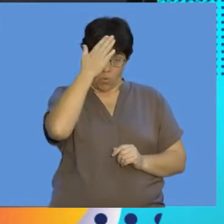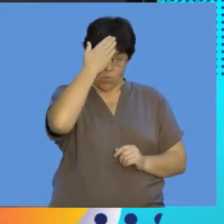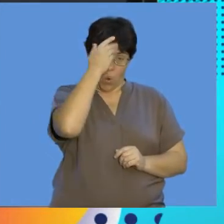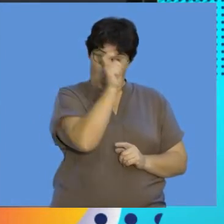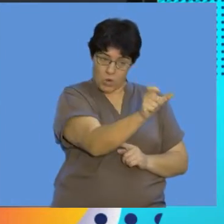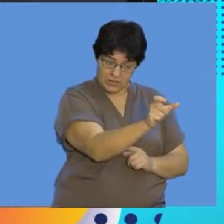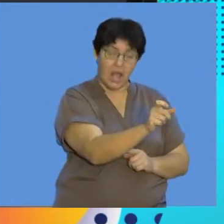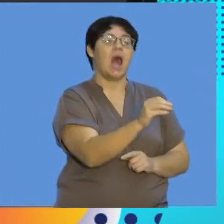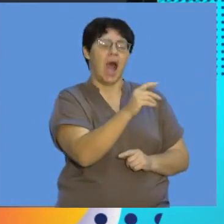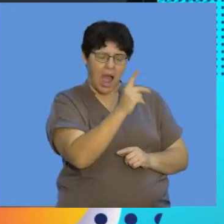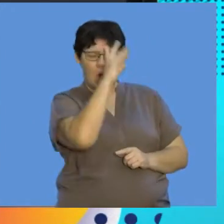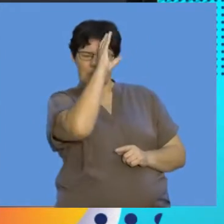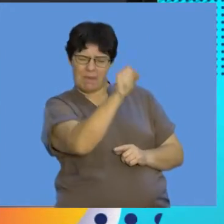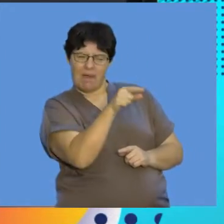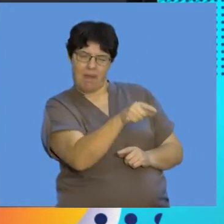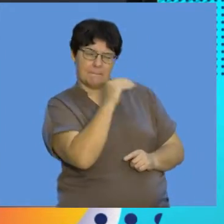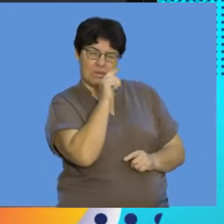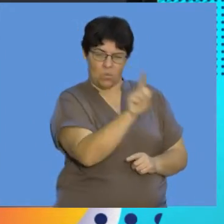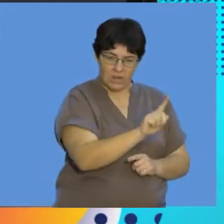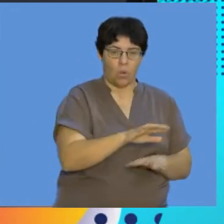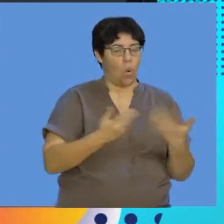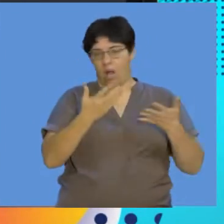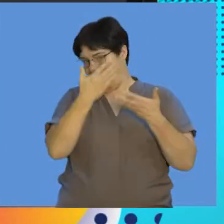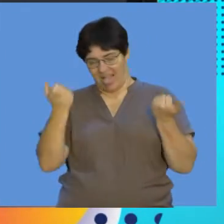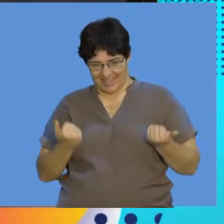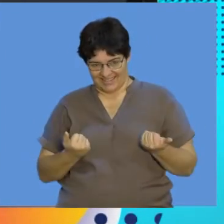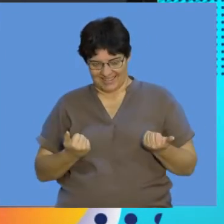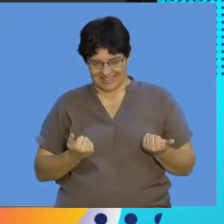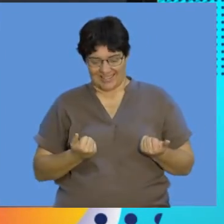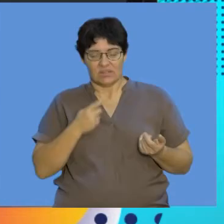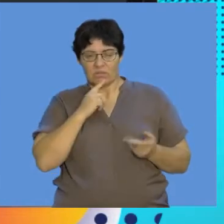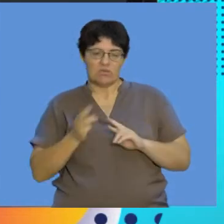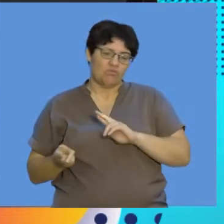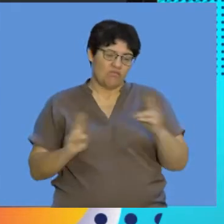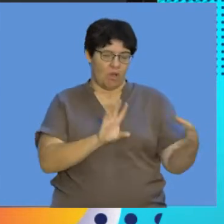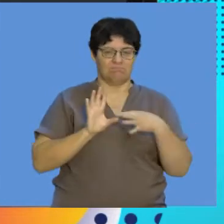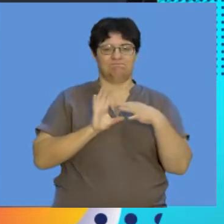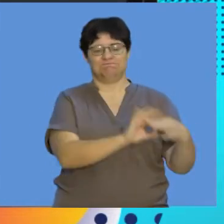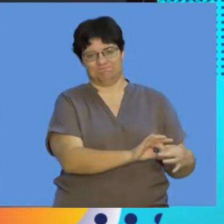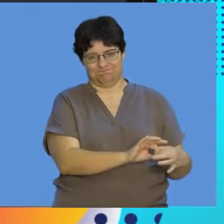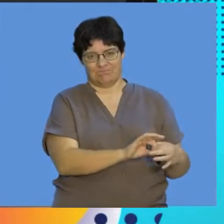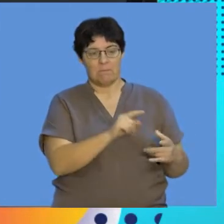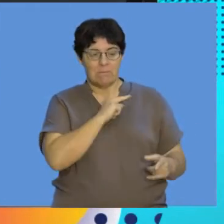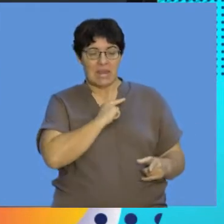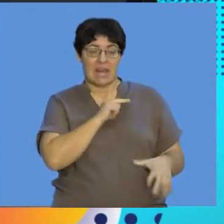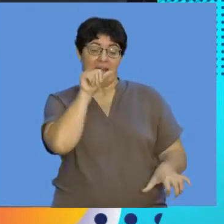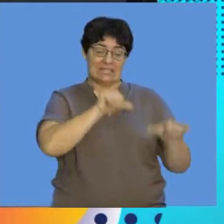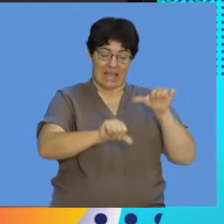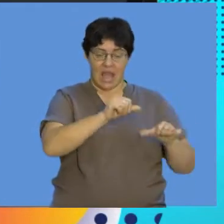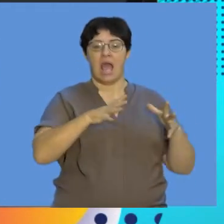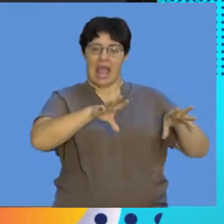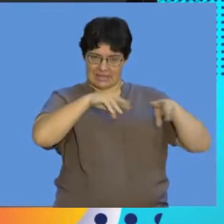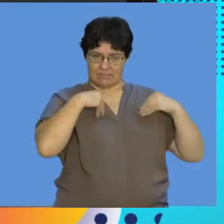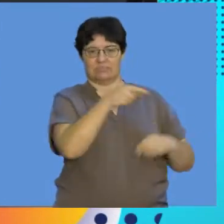our remembering skills. So what is our point of reference for what is actually acceptable in terms of definitions